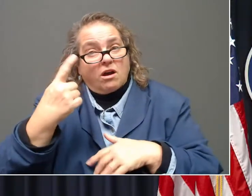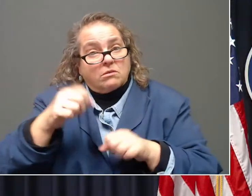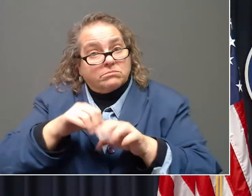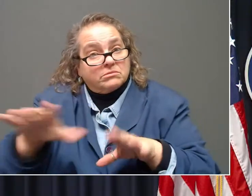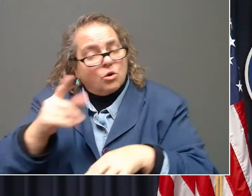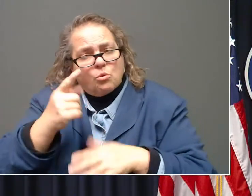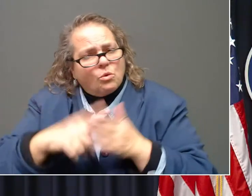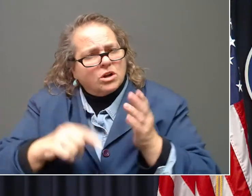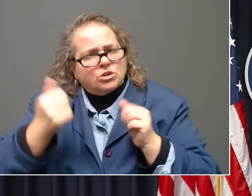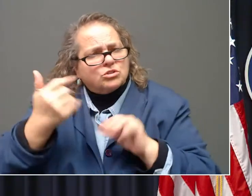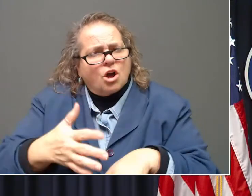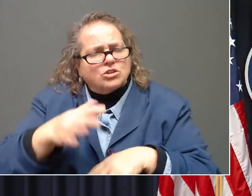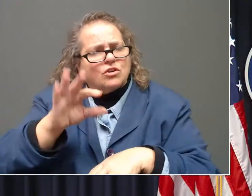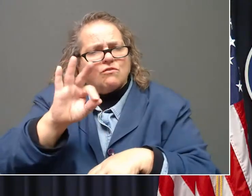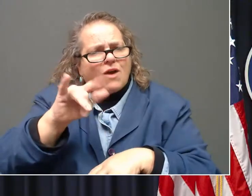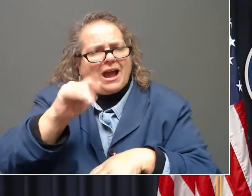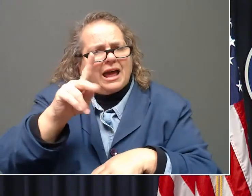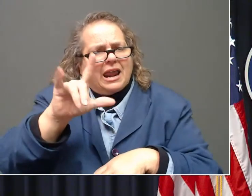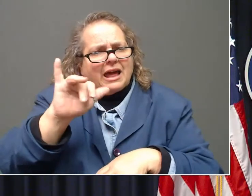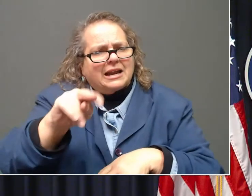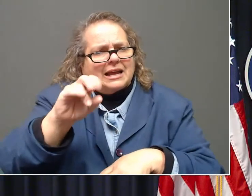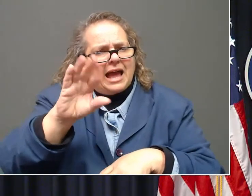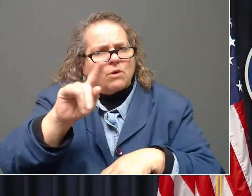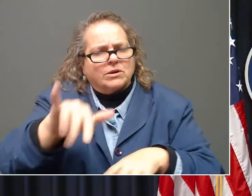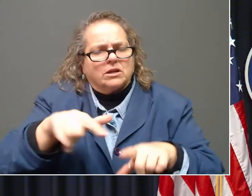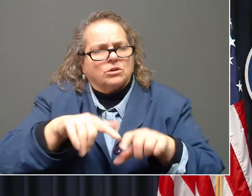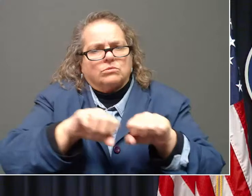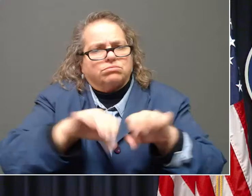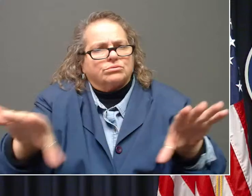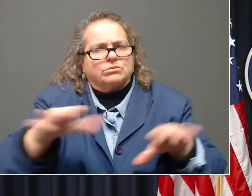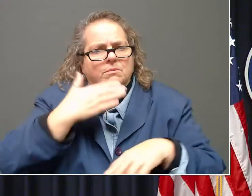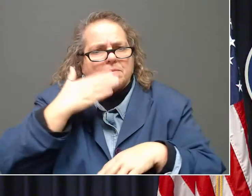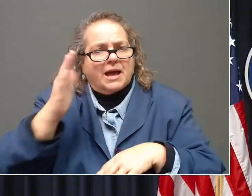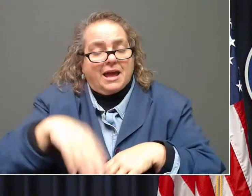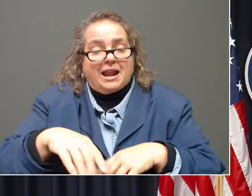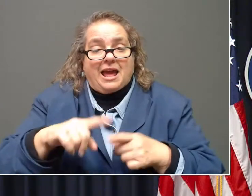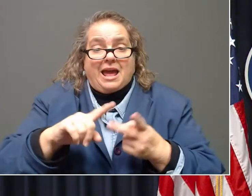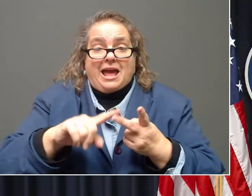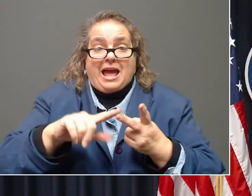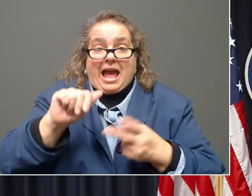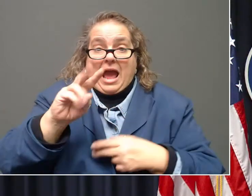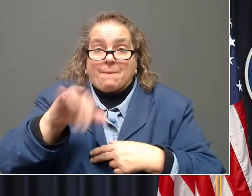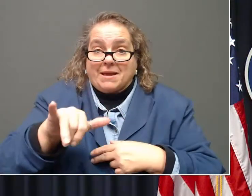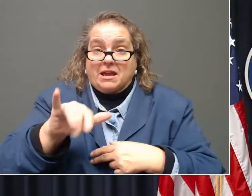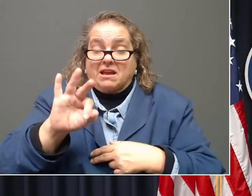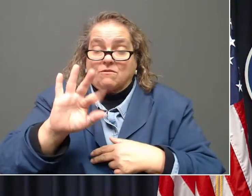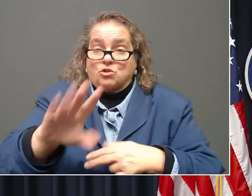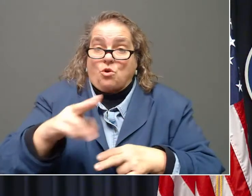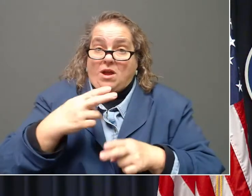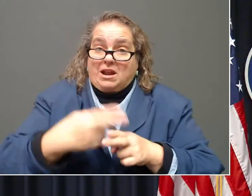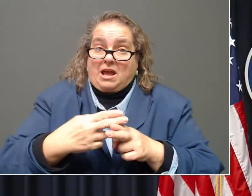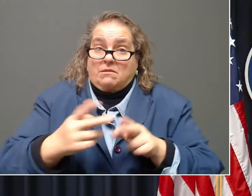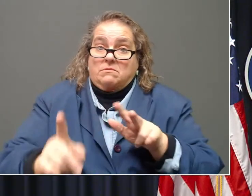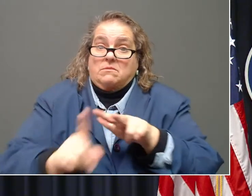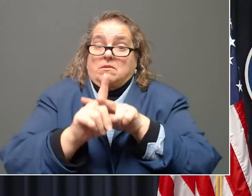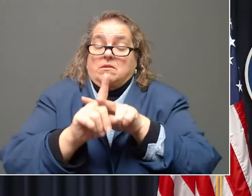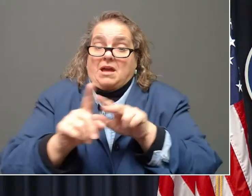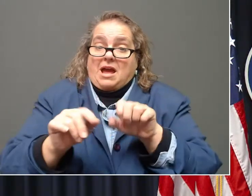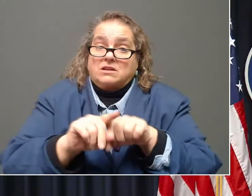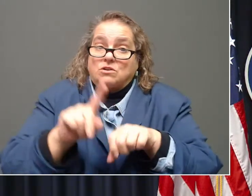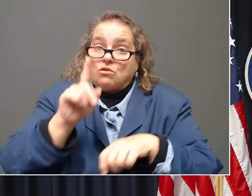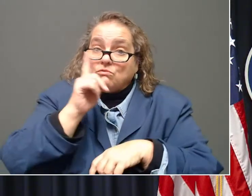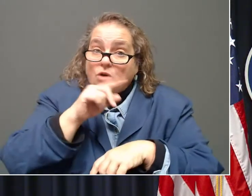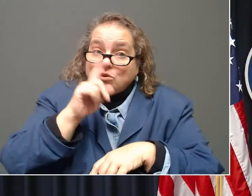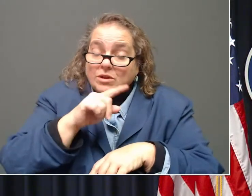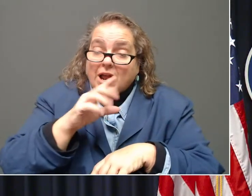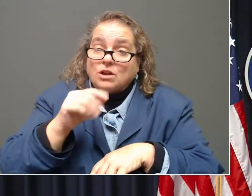Good afternoon, Governor. My first question, and then what Amy's comments have just sparked another one real quick. First of all, Franklin County